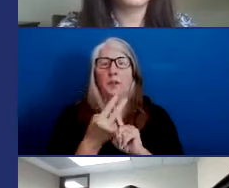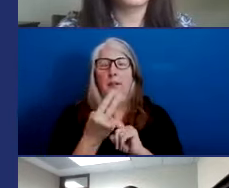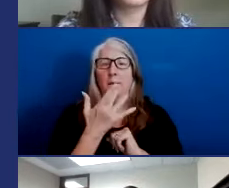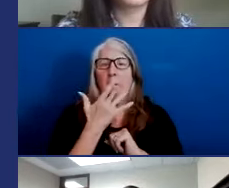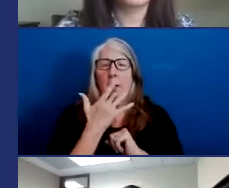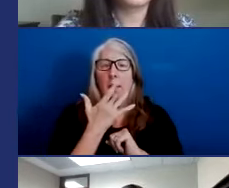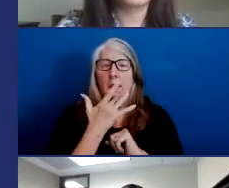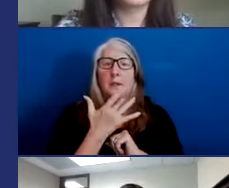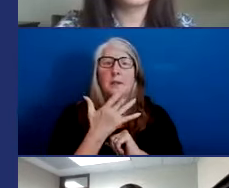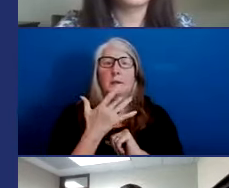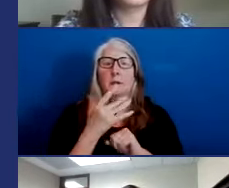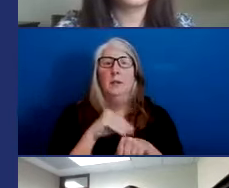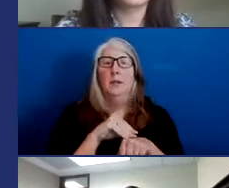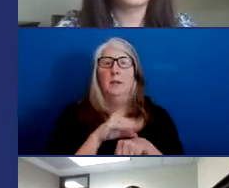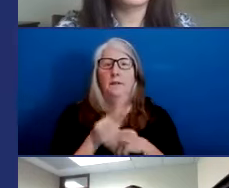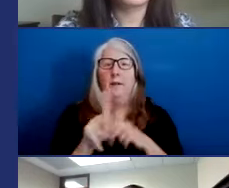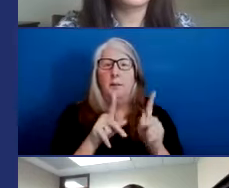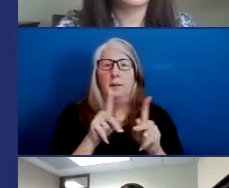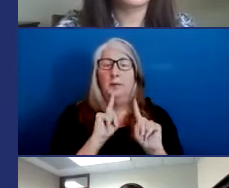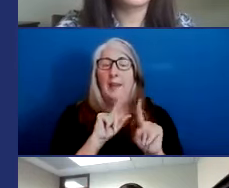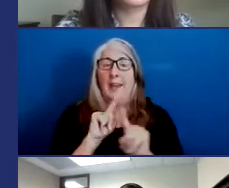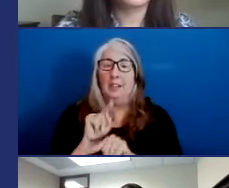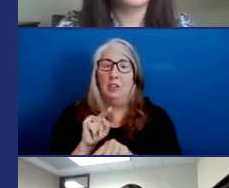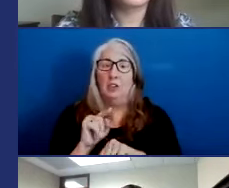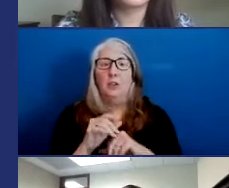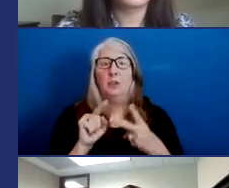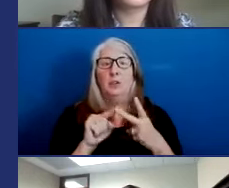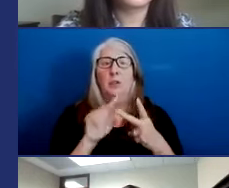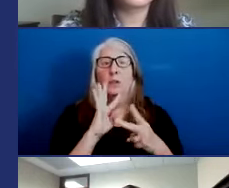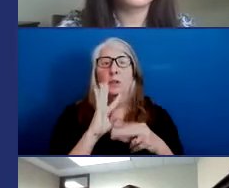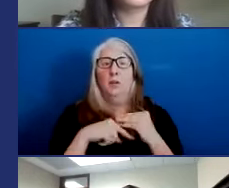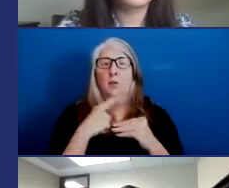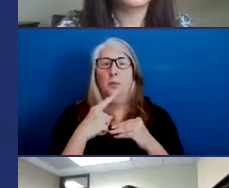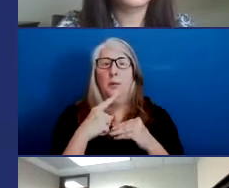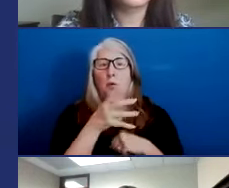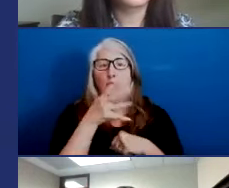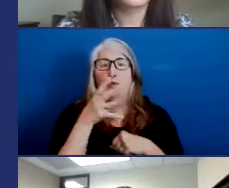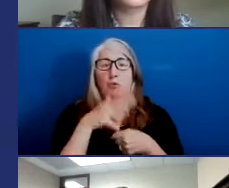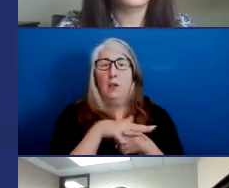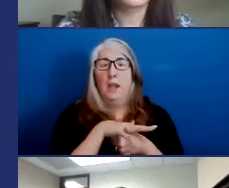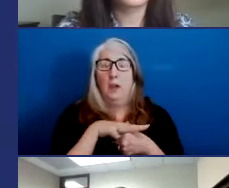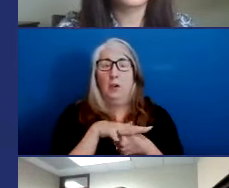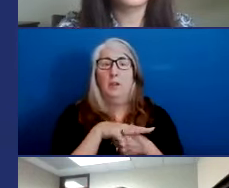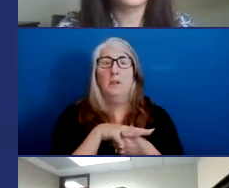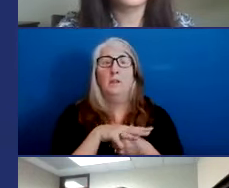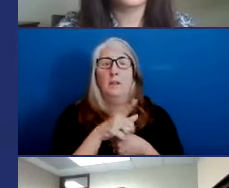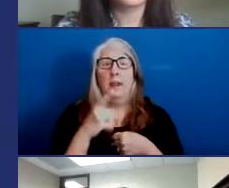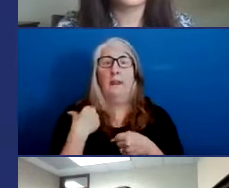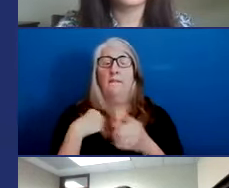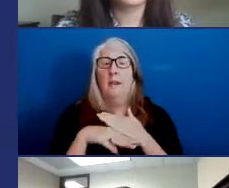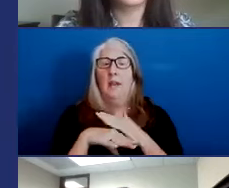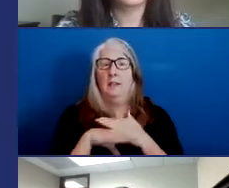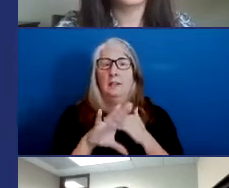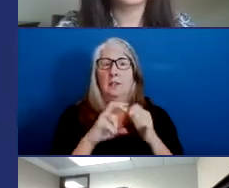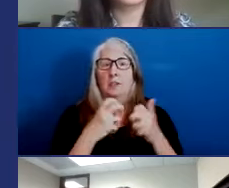all. We talked about rural regions and how they have real access challenges that